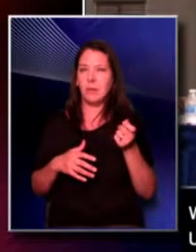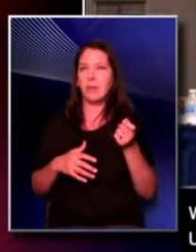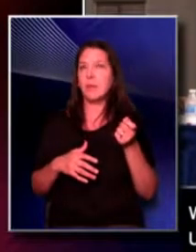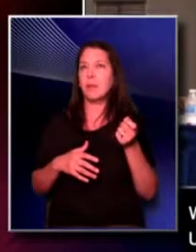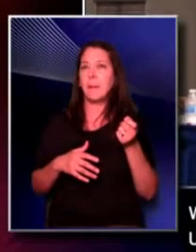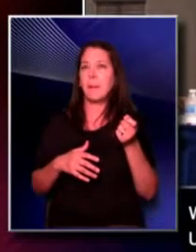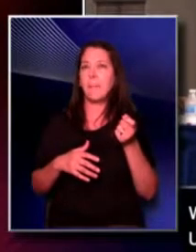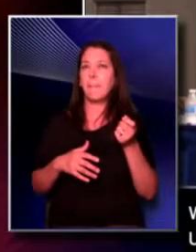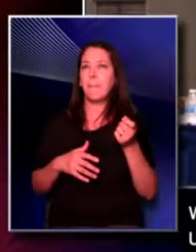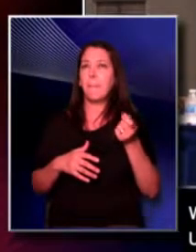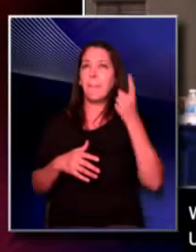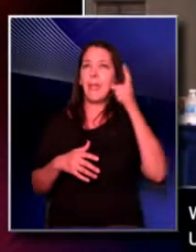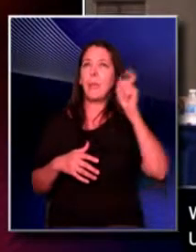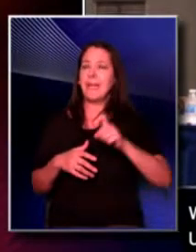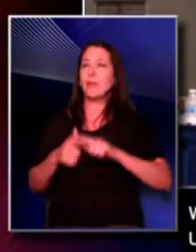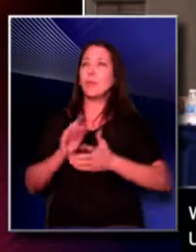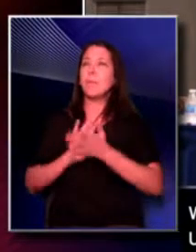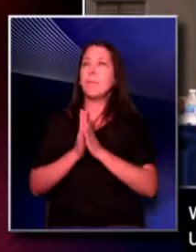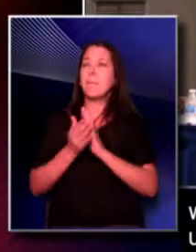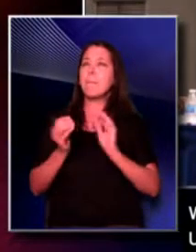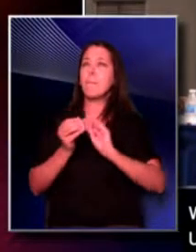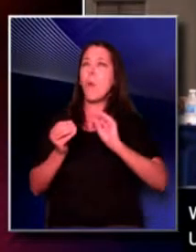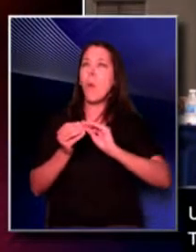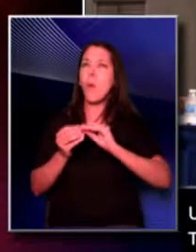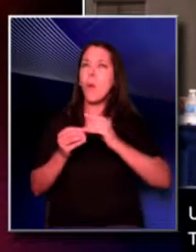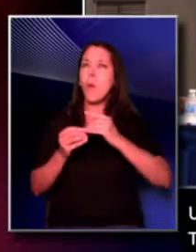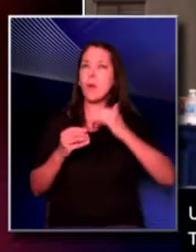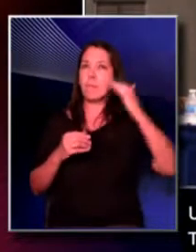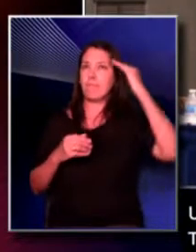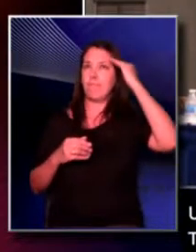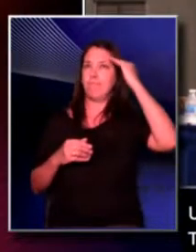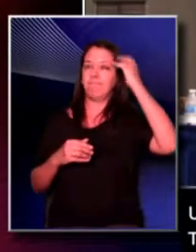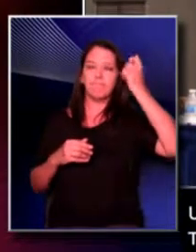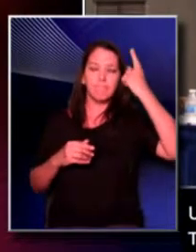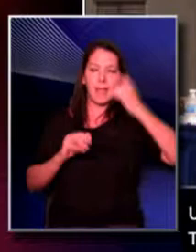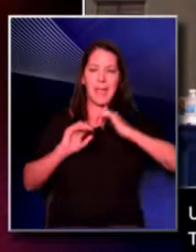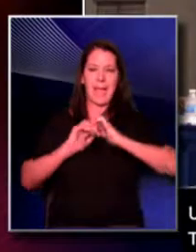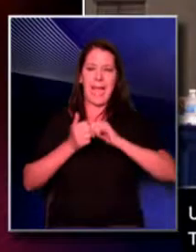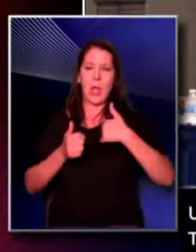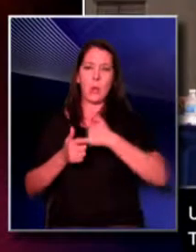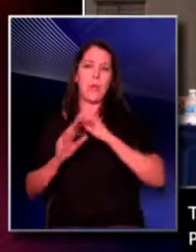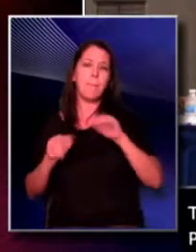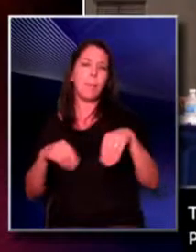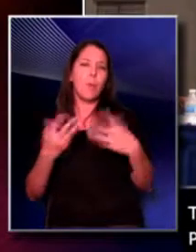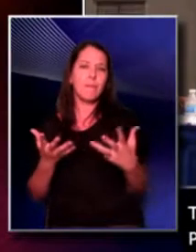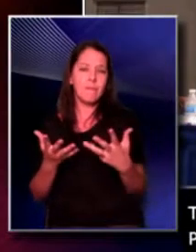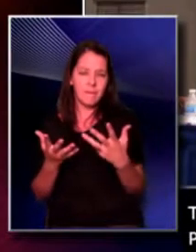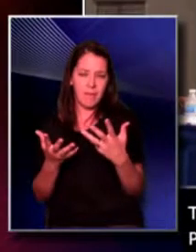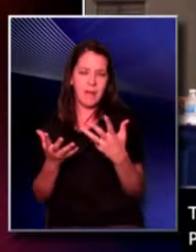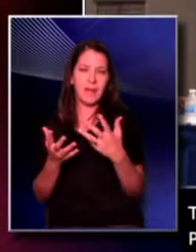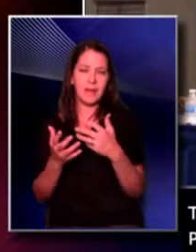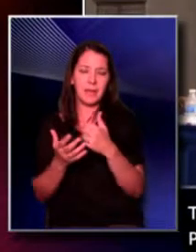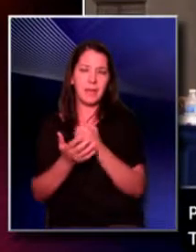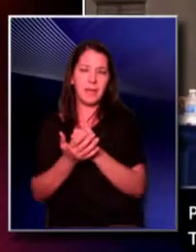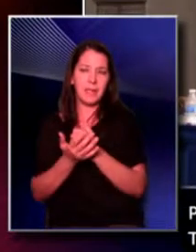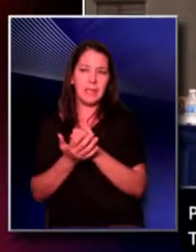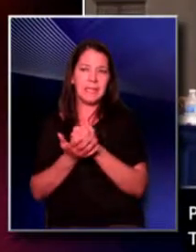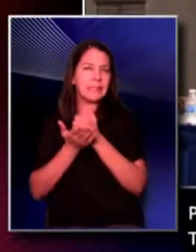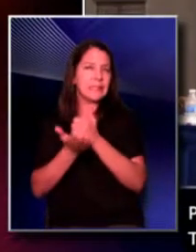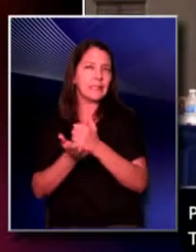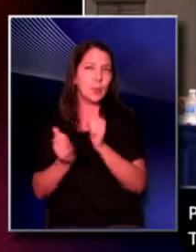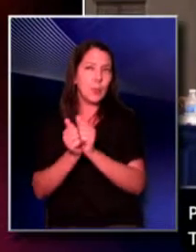need to be more mindful about how we provide this information to you, the board, in a way that's clear